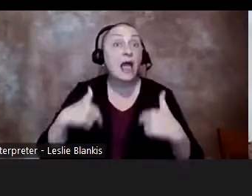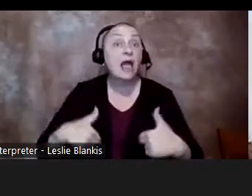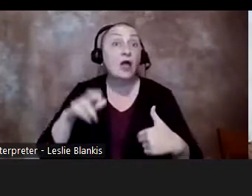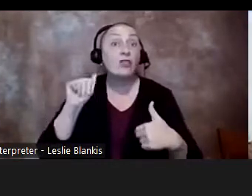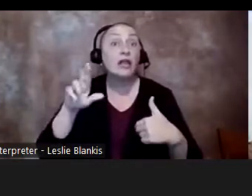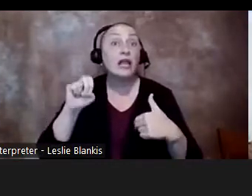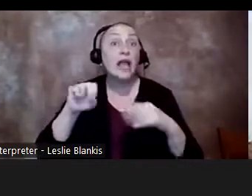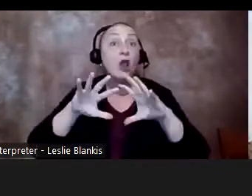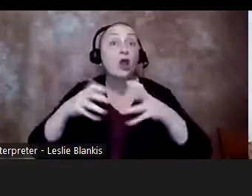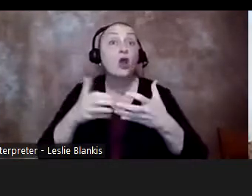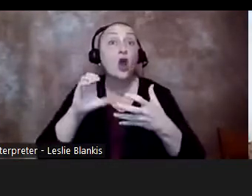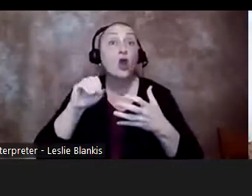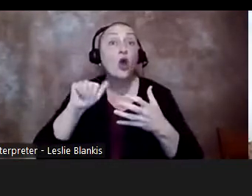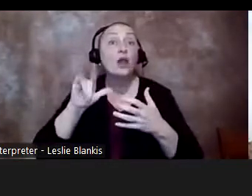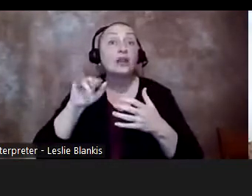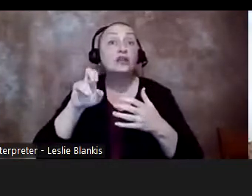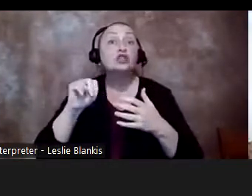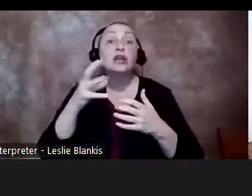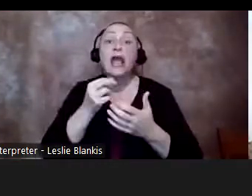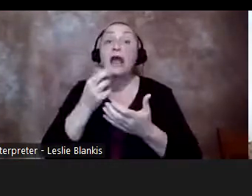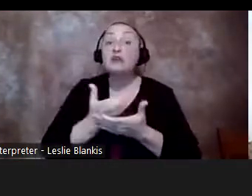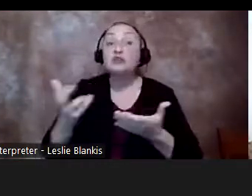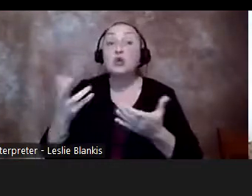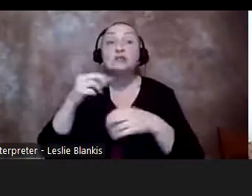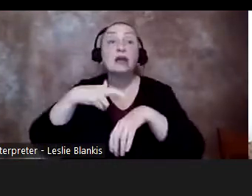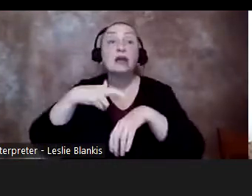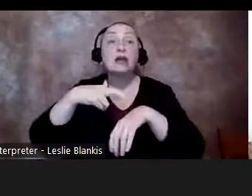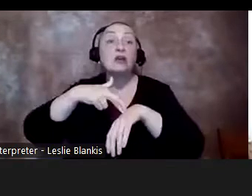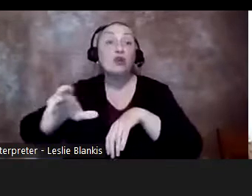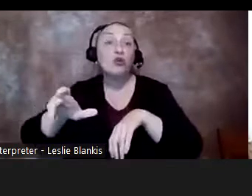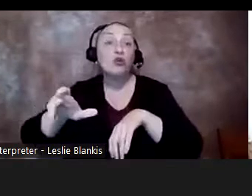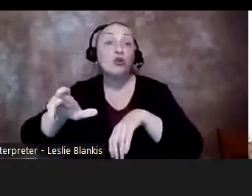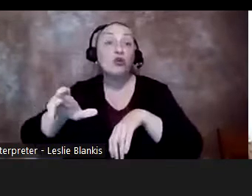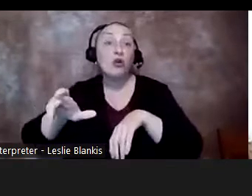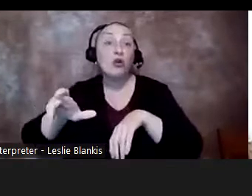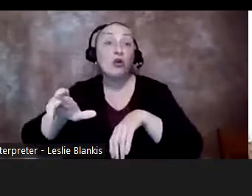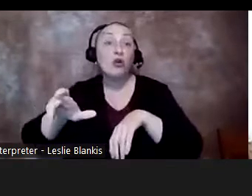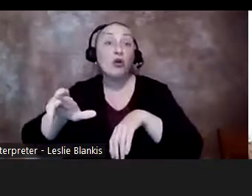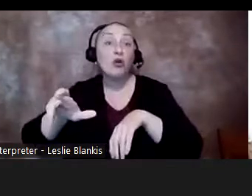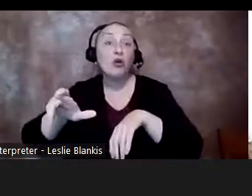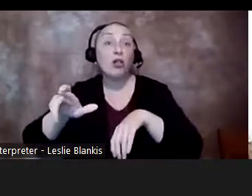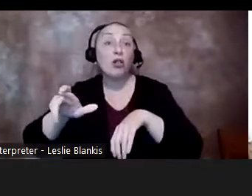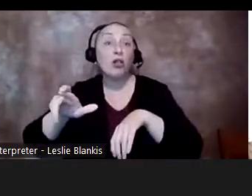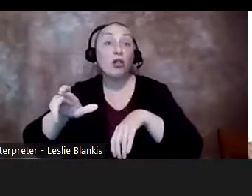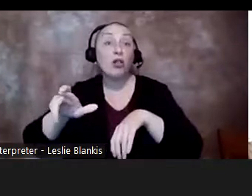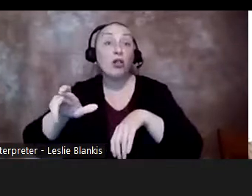healthcare coalition and a resource and referral coordinator. I hope that's what R&R means, unless it's rest and